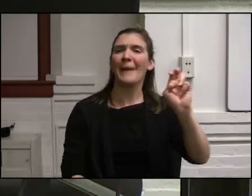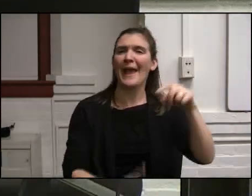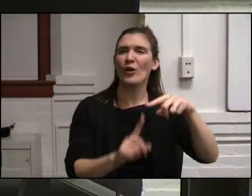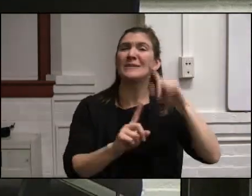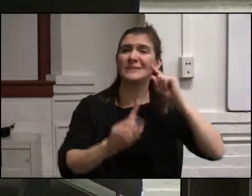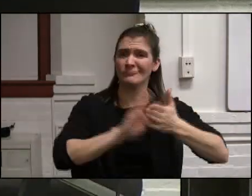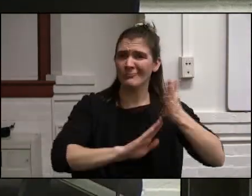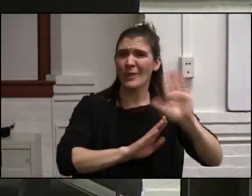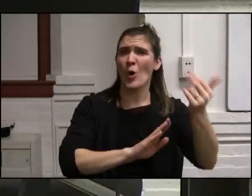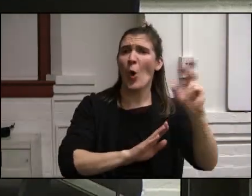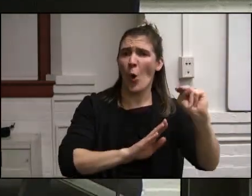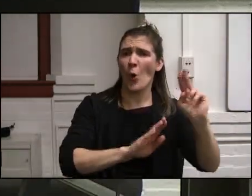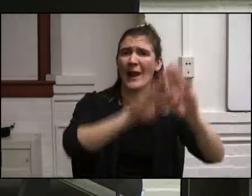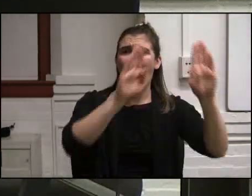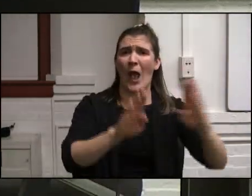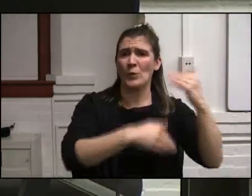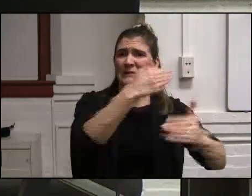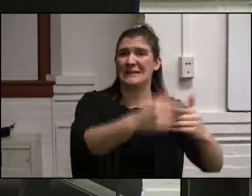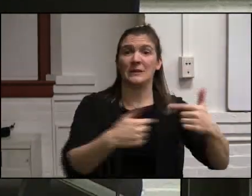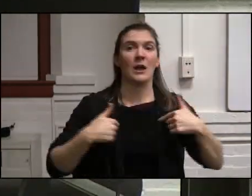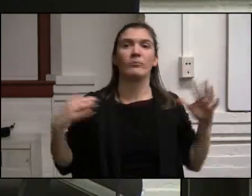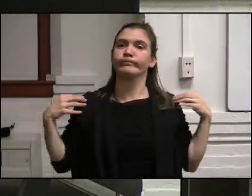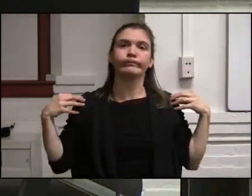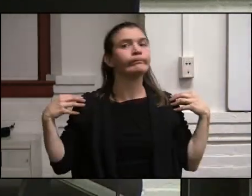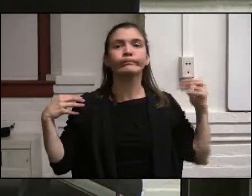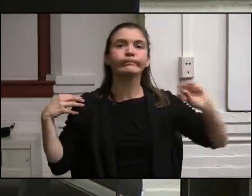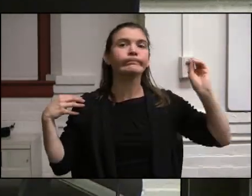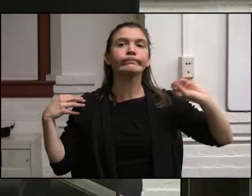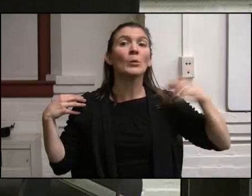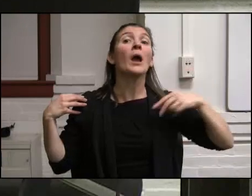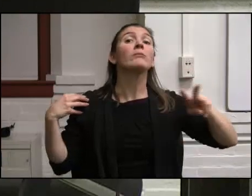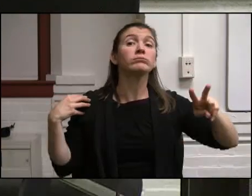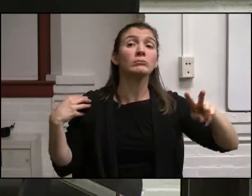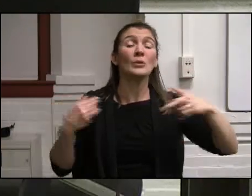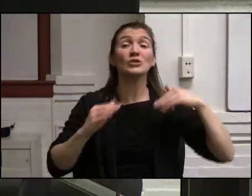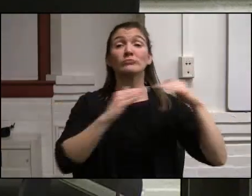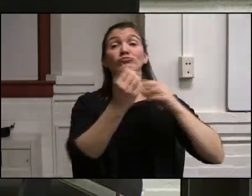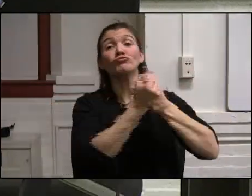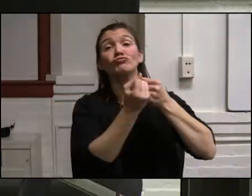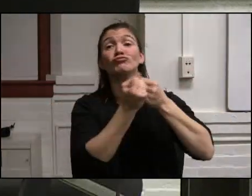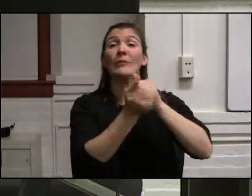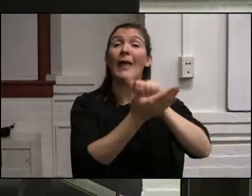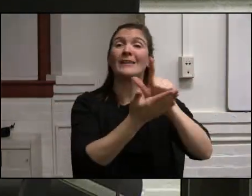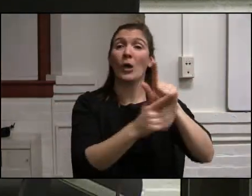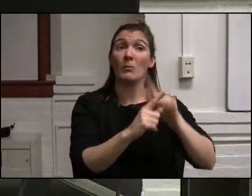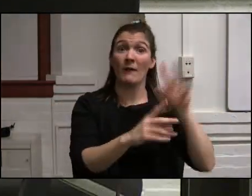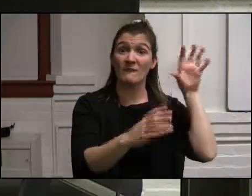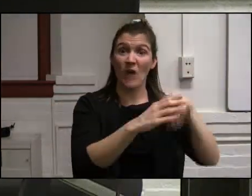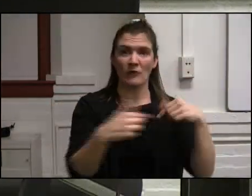housing development program without assistance from us, other than collegial support.